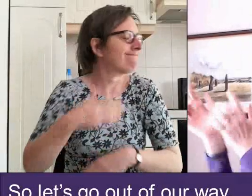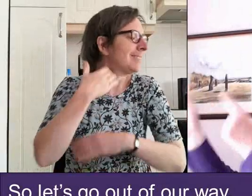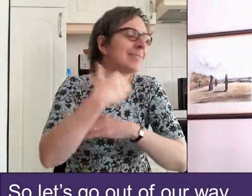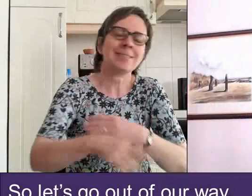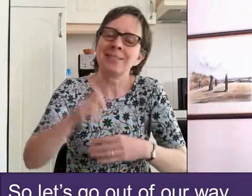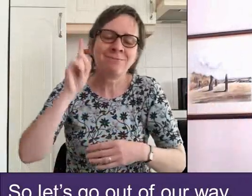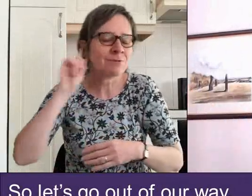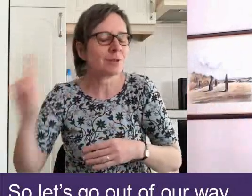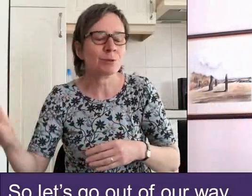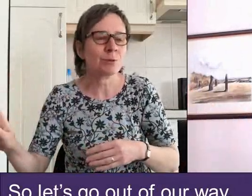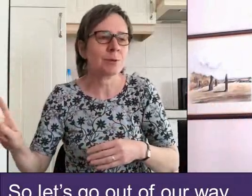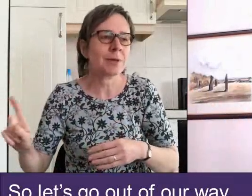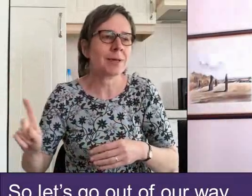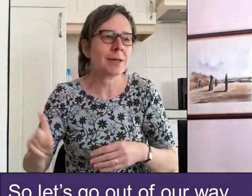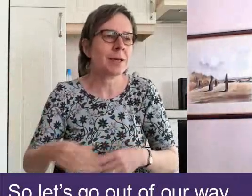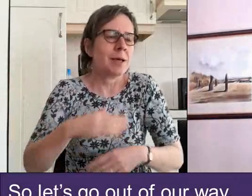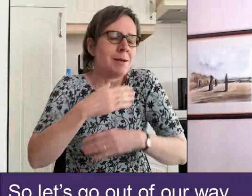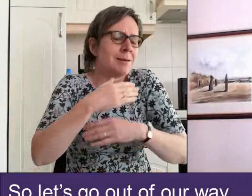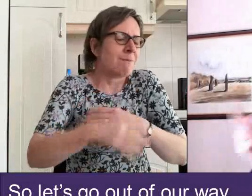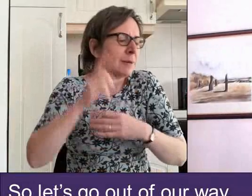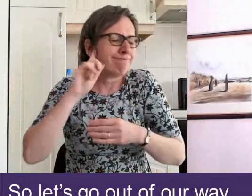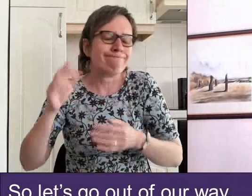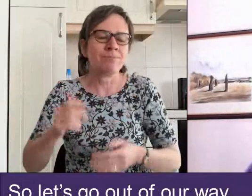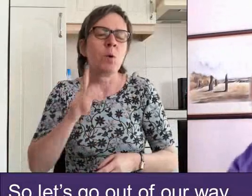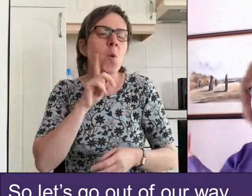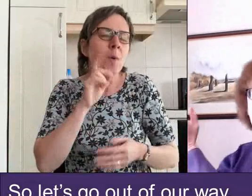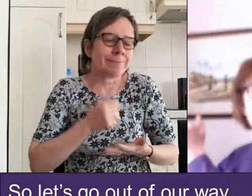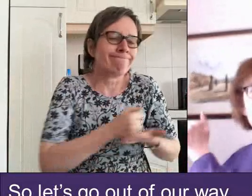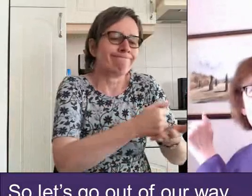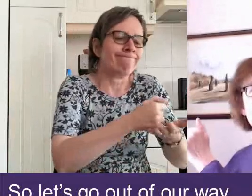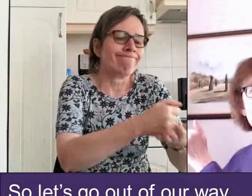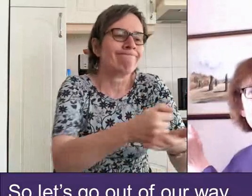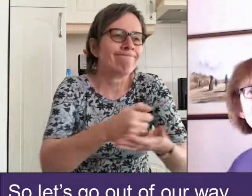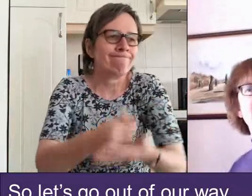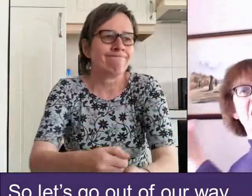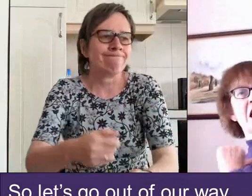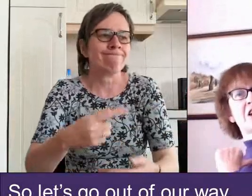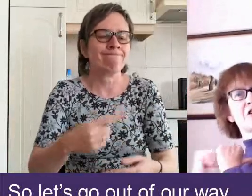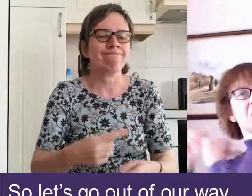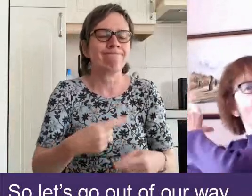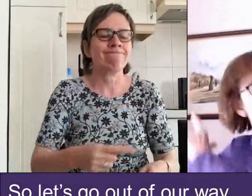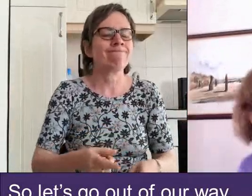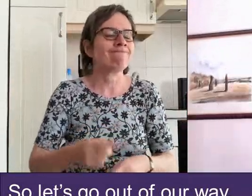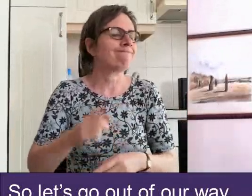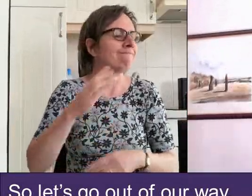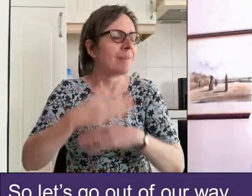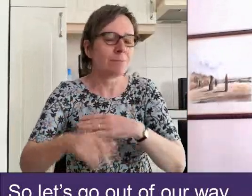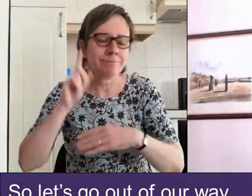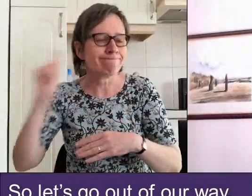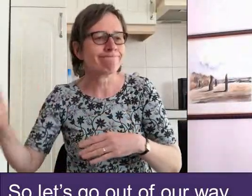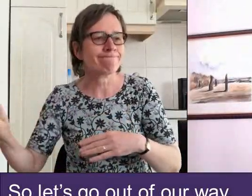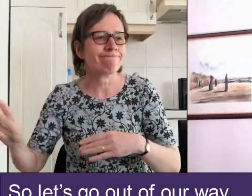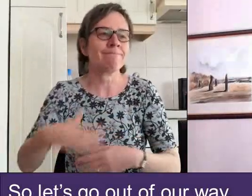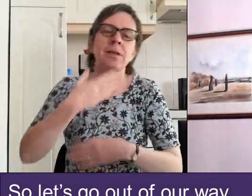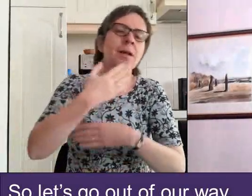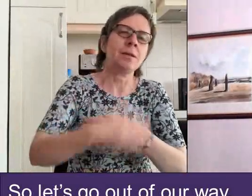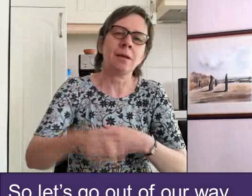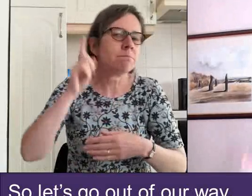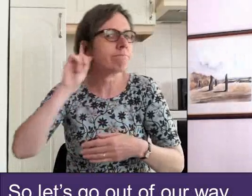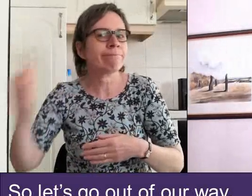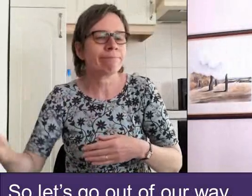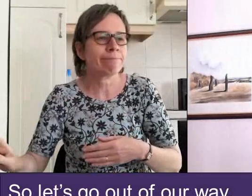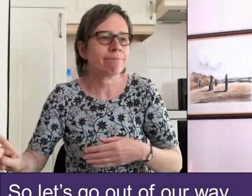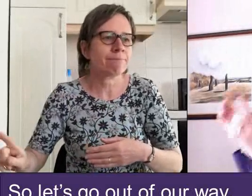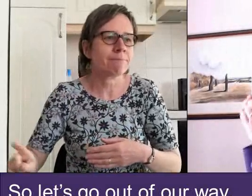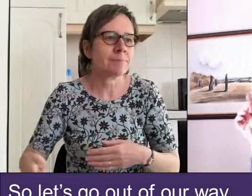way, out of our way, out of our way to help others. Let's go out of our way,